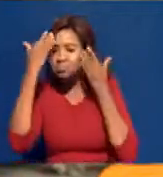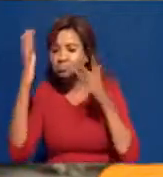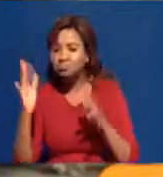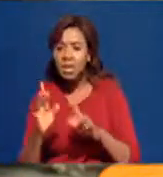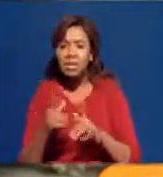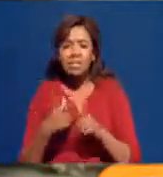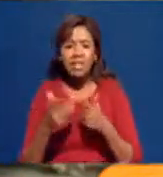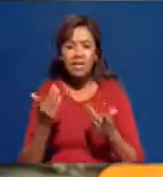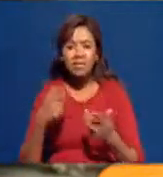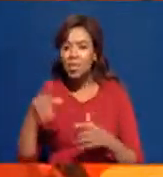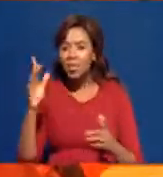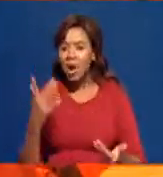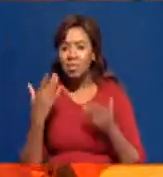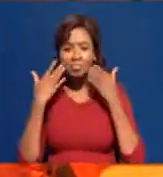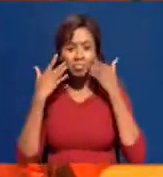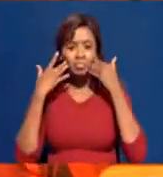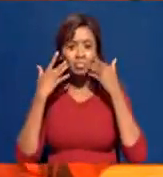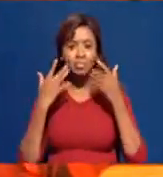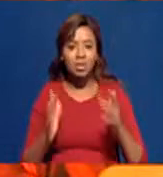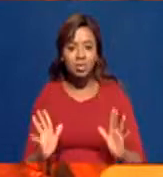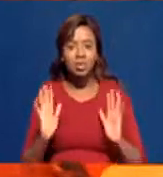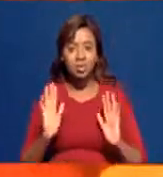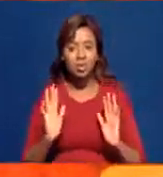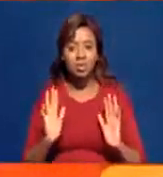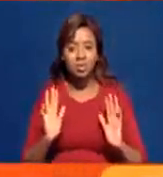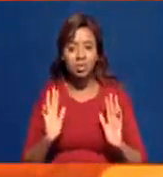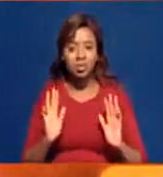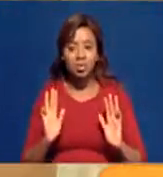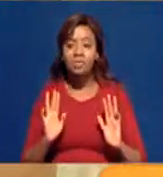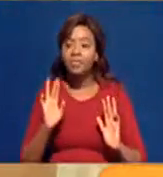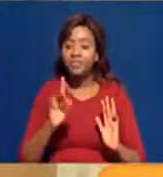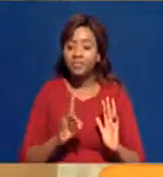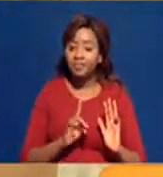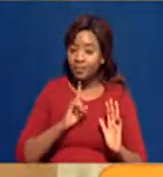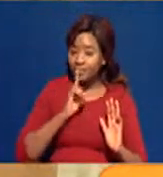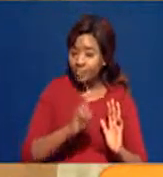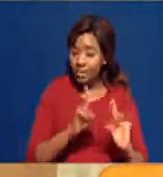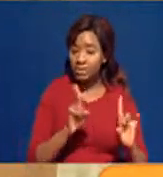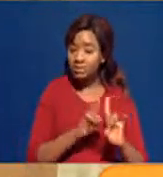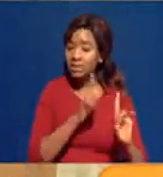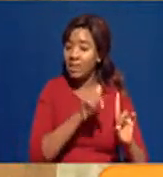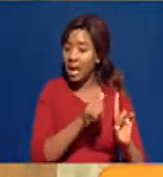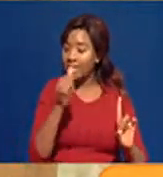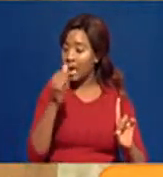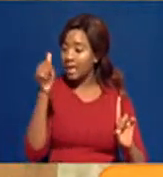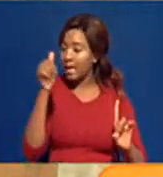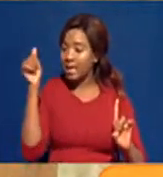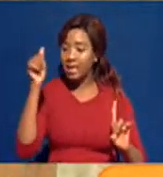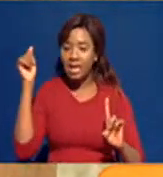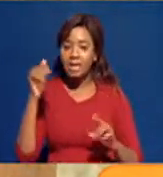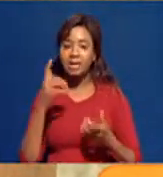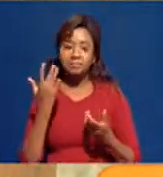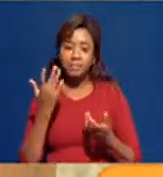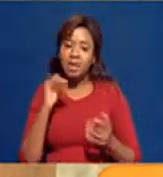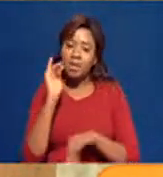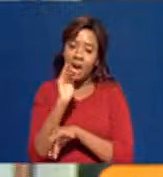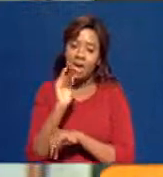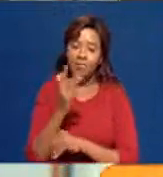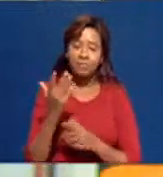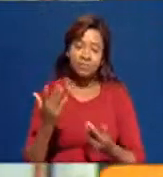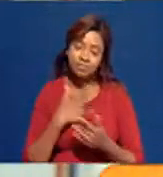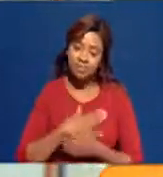ndani, ajui alienda wapi. For now though, Waithera and other victims of the chicken theft syndicate are appealing to